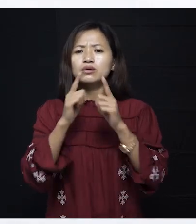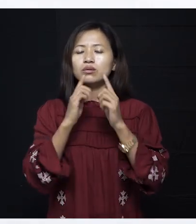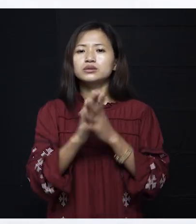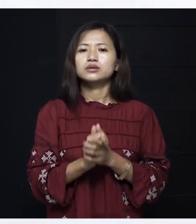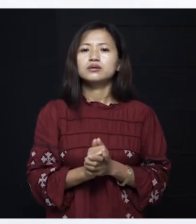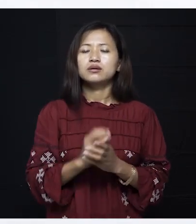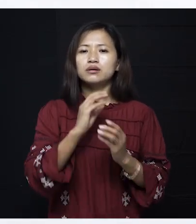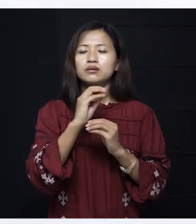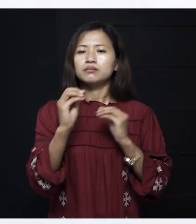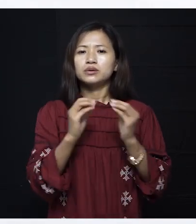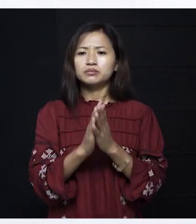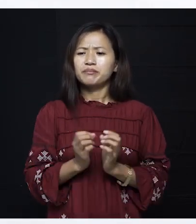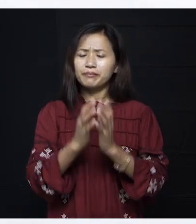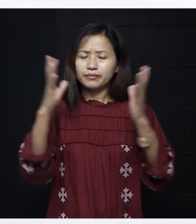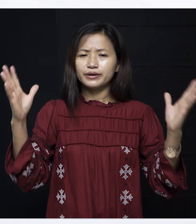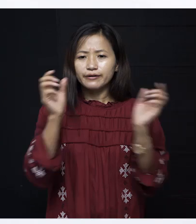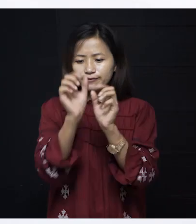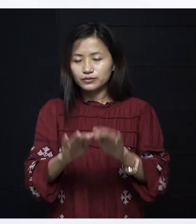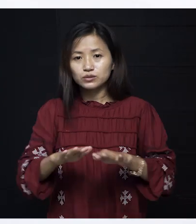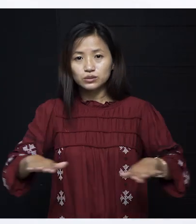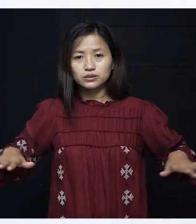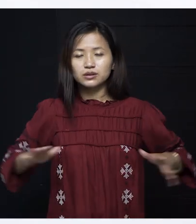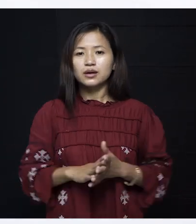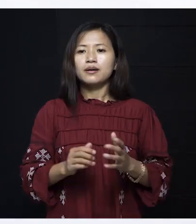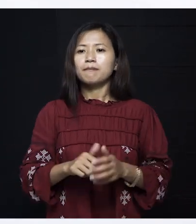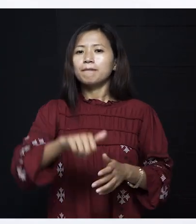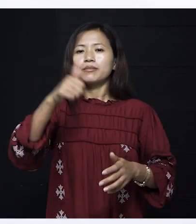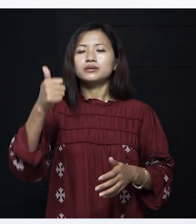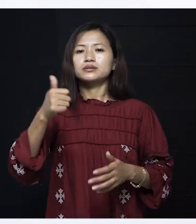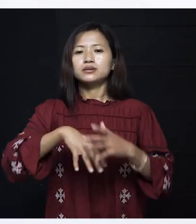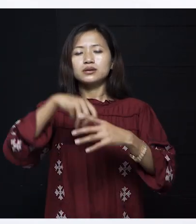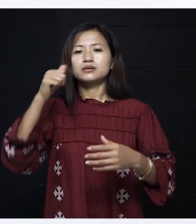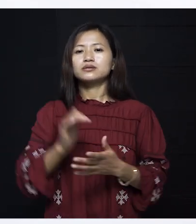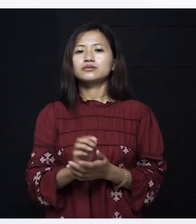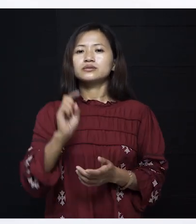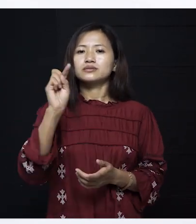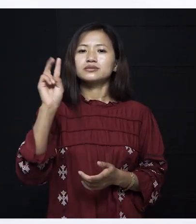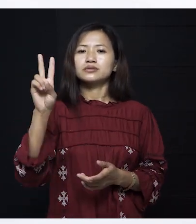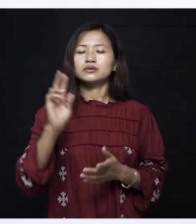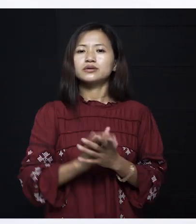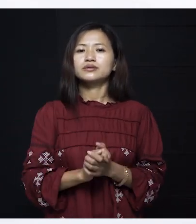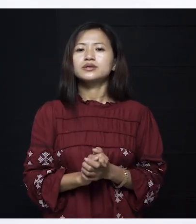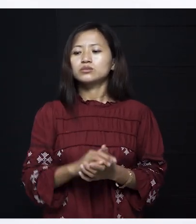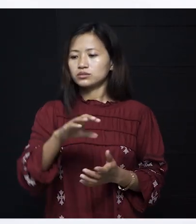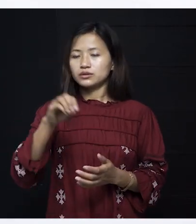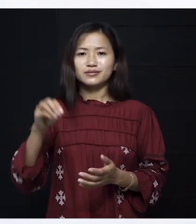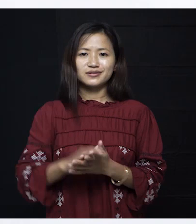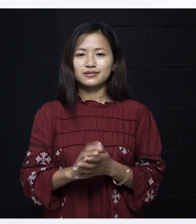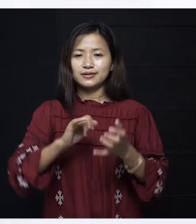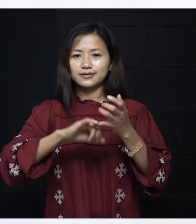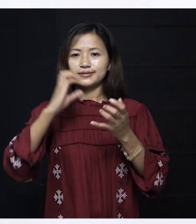about many of our students, okay, those who have passed out, let's say they're class 12, those who are taking science,